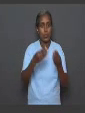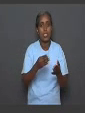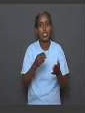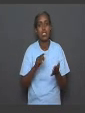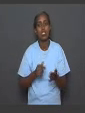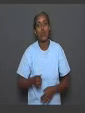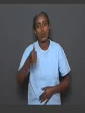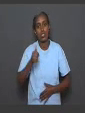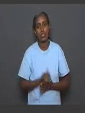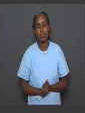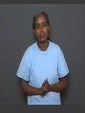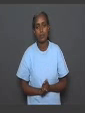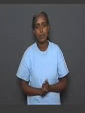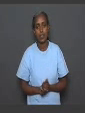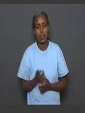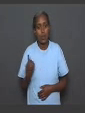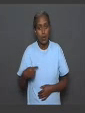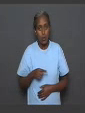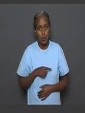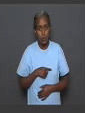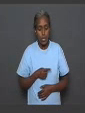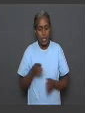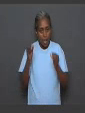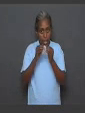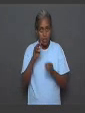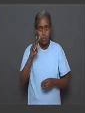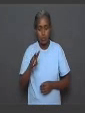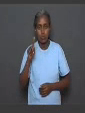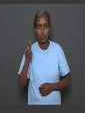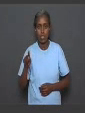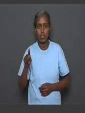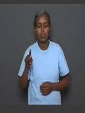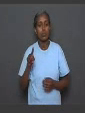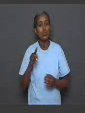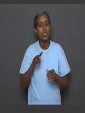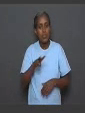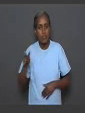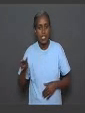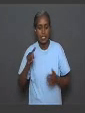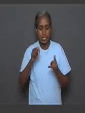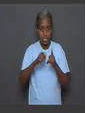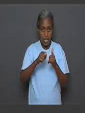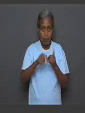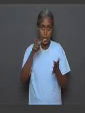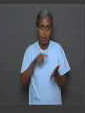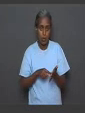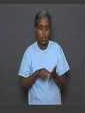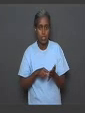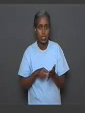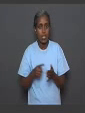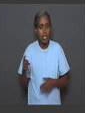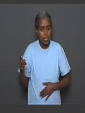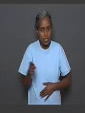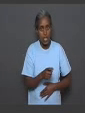origin. When we add 2, 1 to the vector's terminal point, it comes to